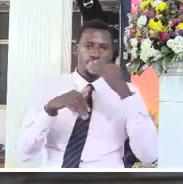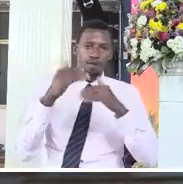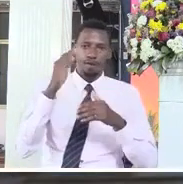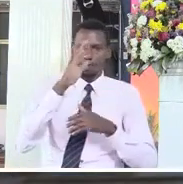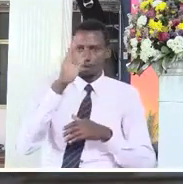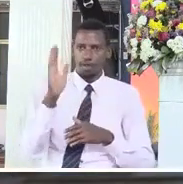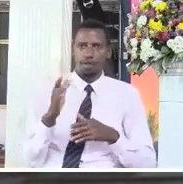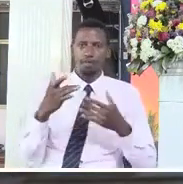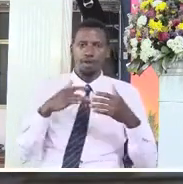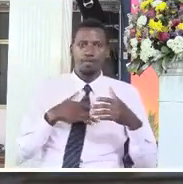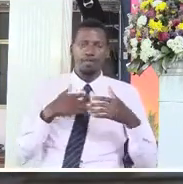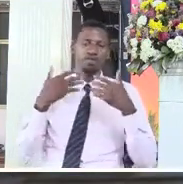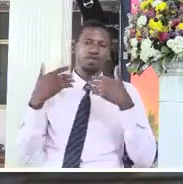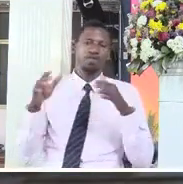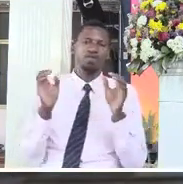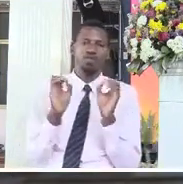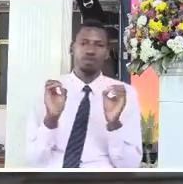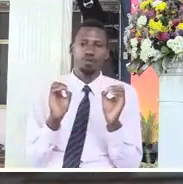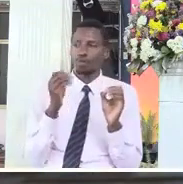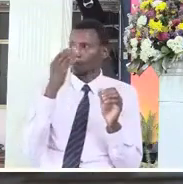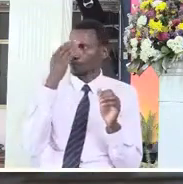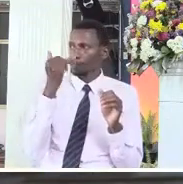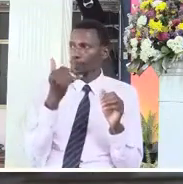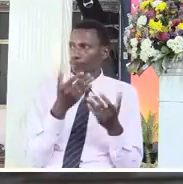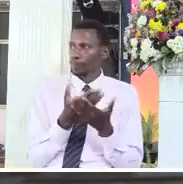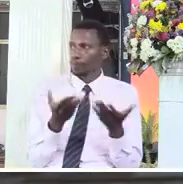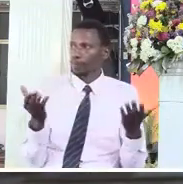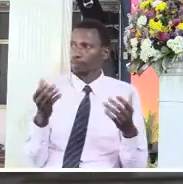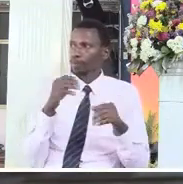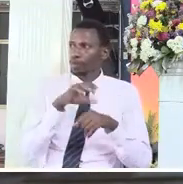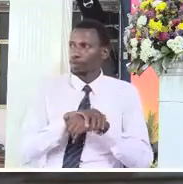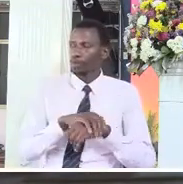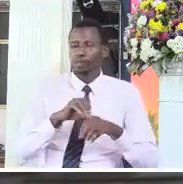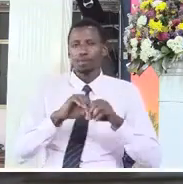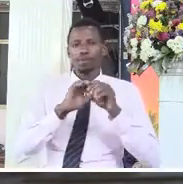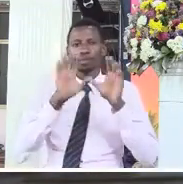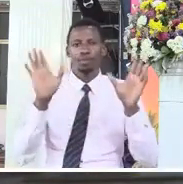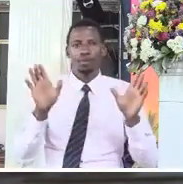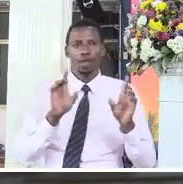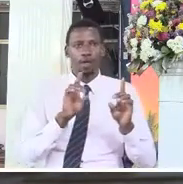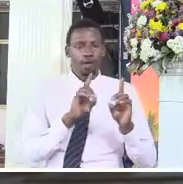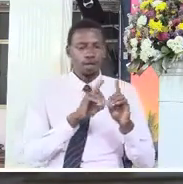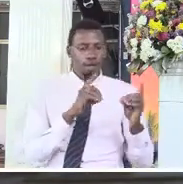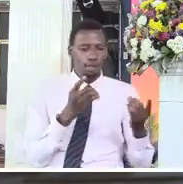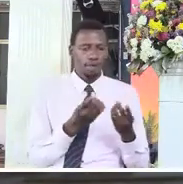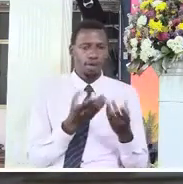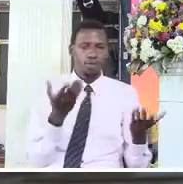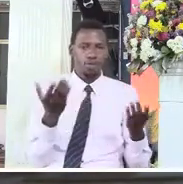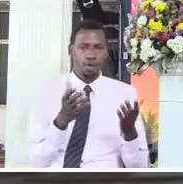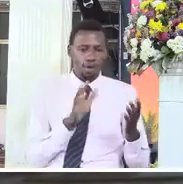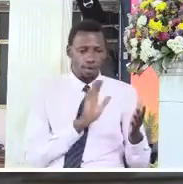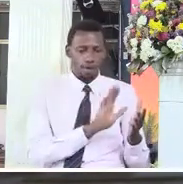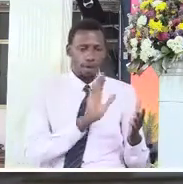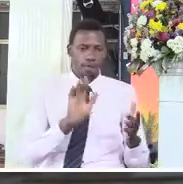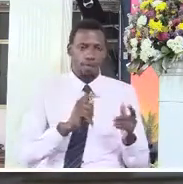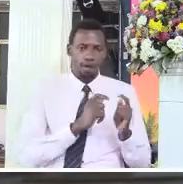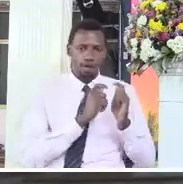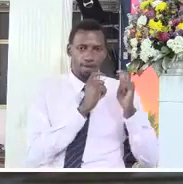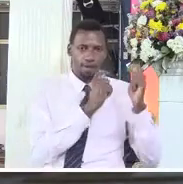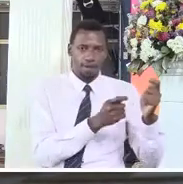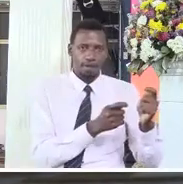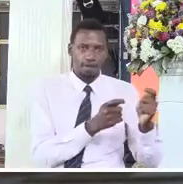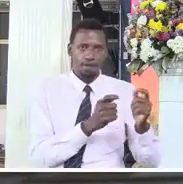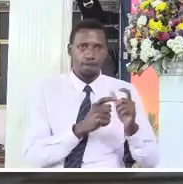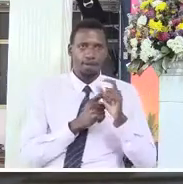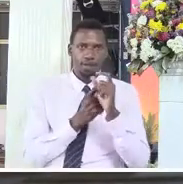feel lost because they will find defined departments where their talents, gifts, and abilities